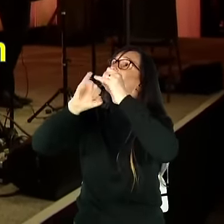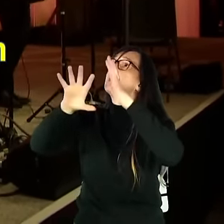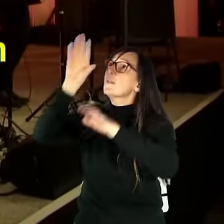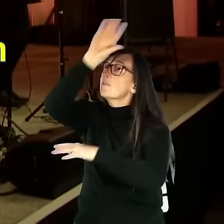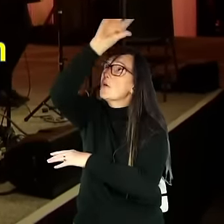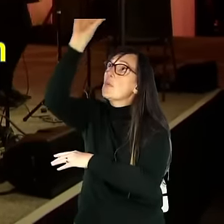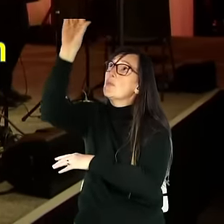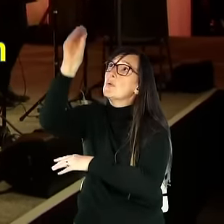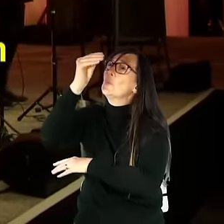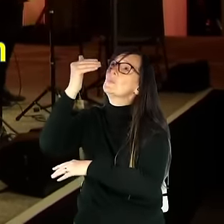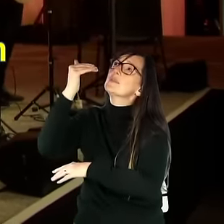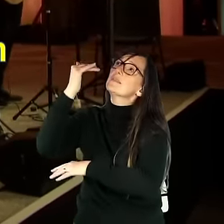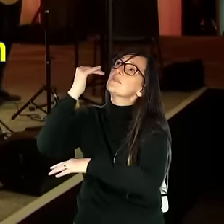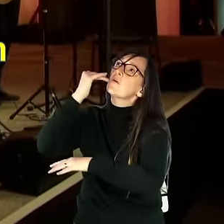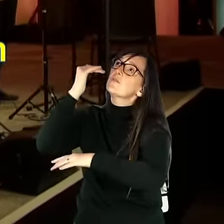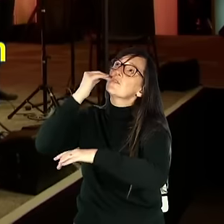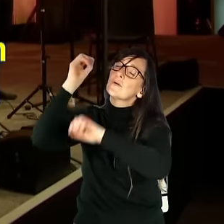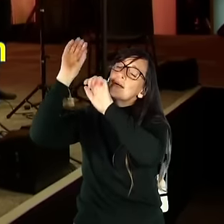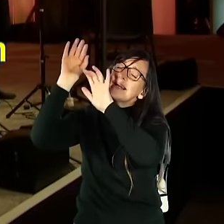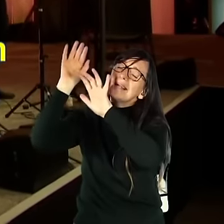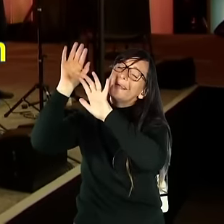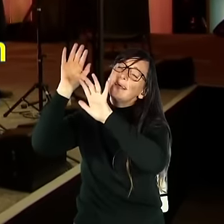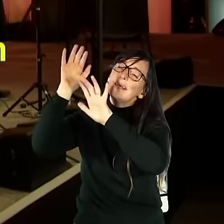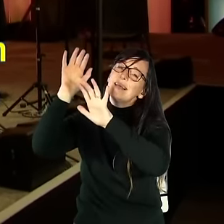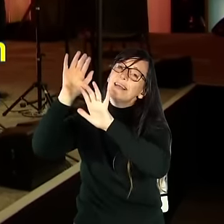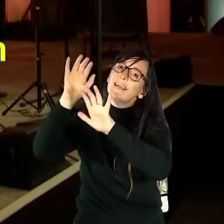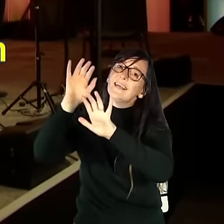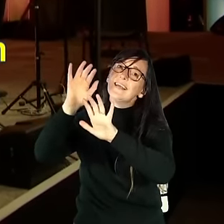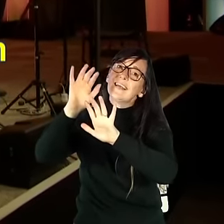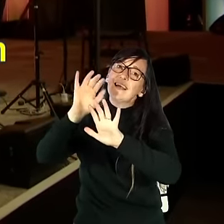beam, the silver moon with softer